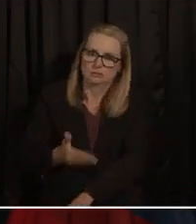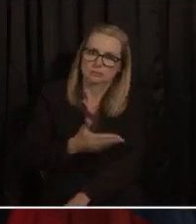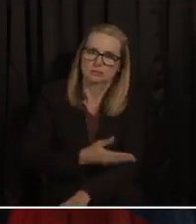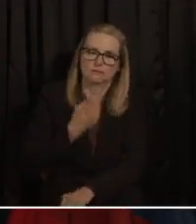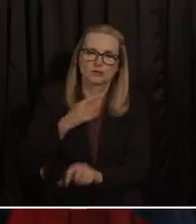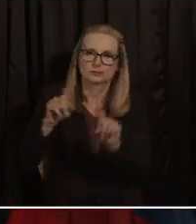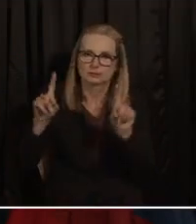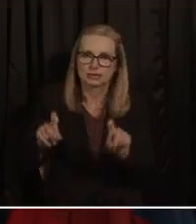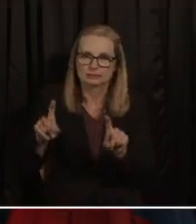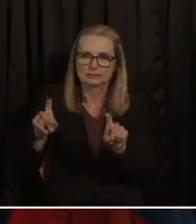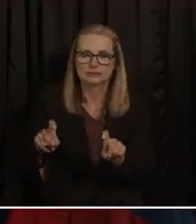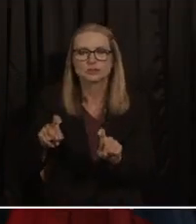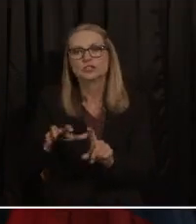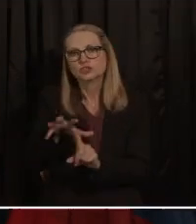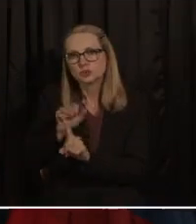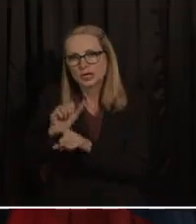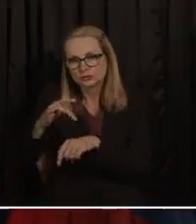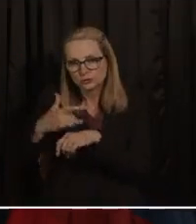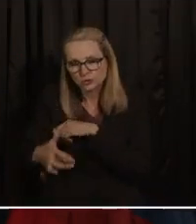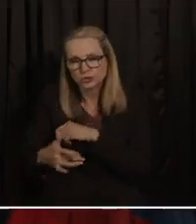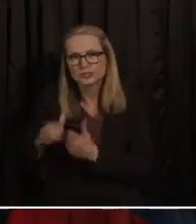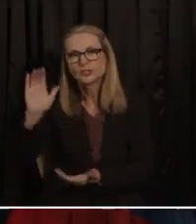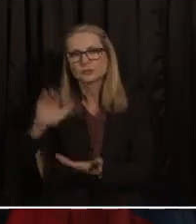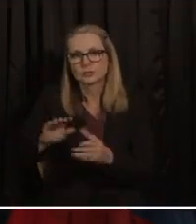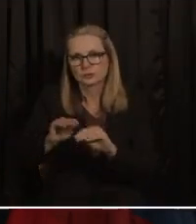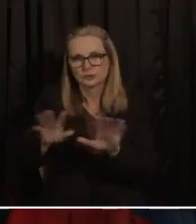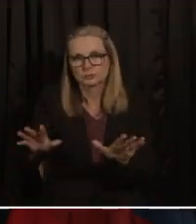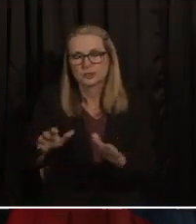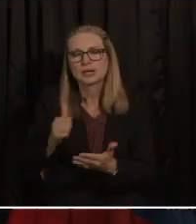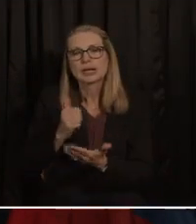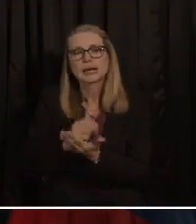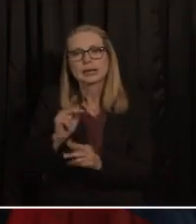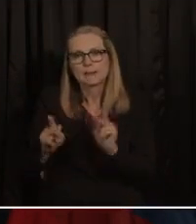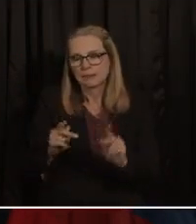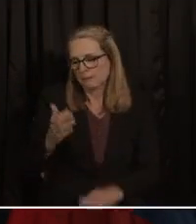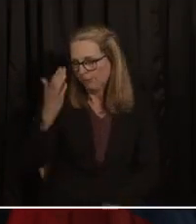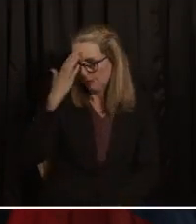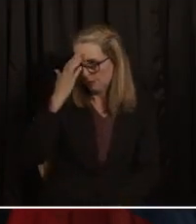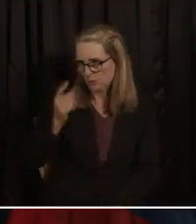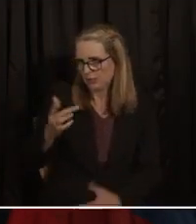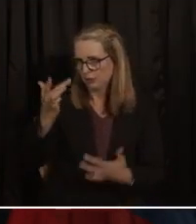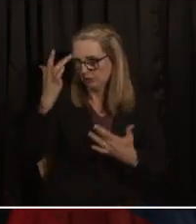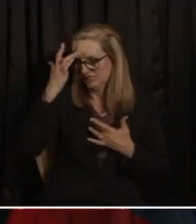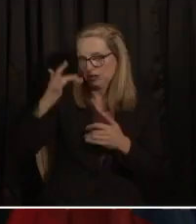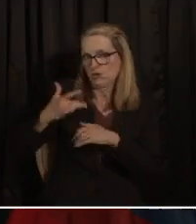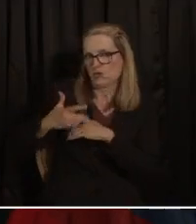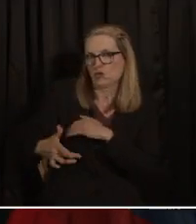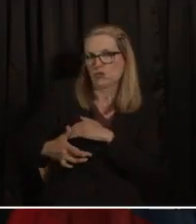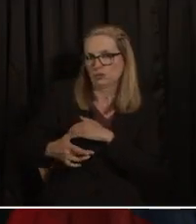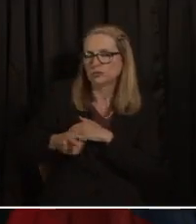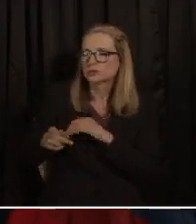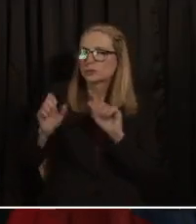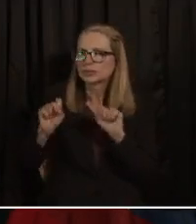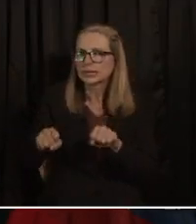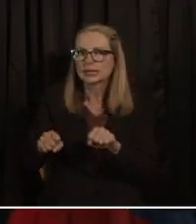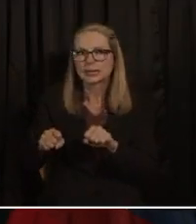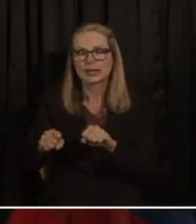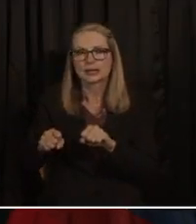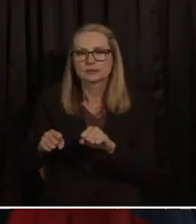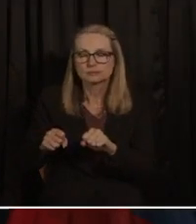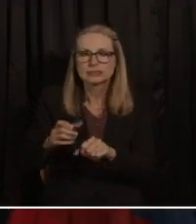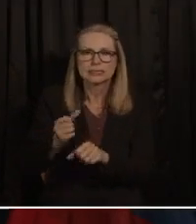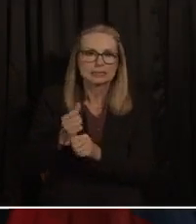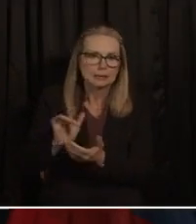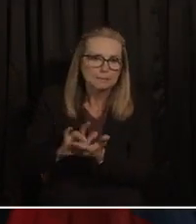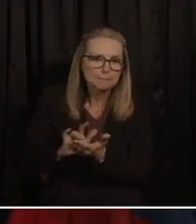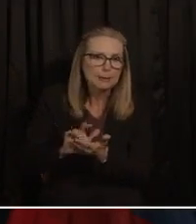of the virus and help those who contract it identify the virus early in the course of infection so that they can take the treatment that